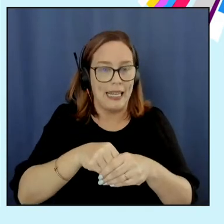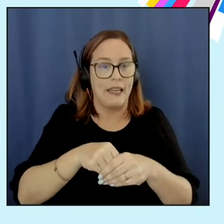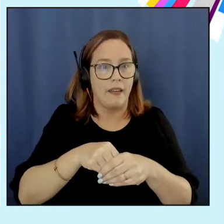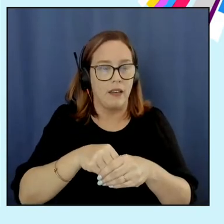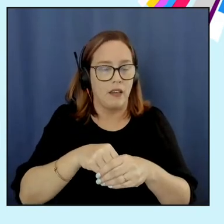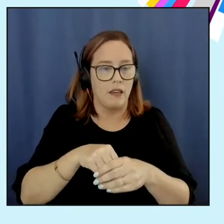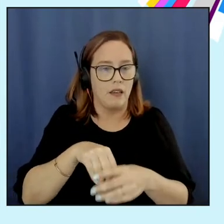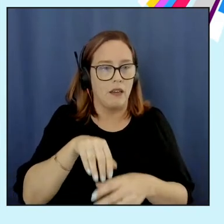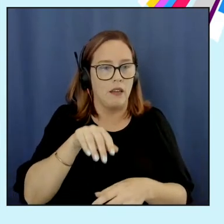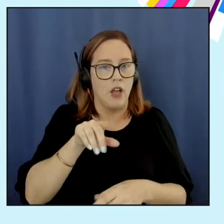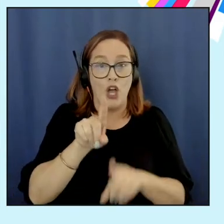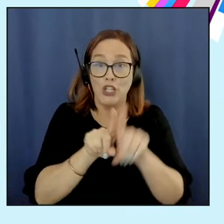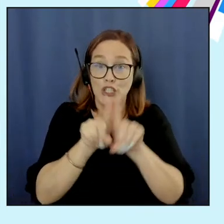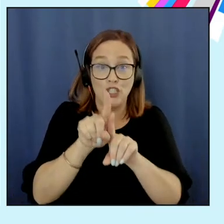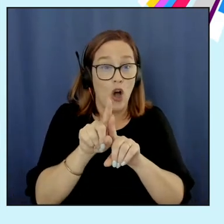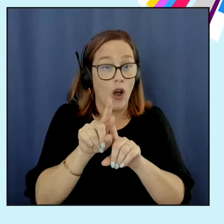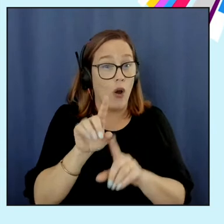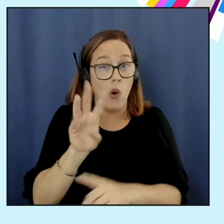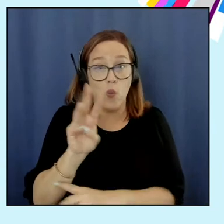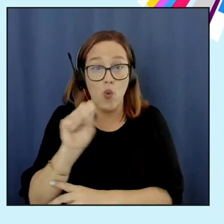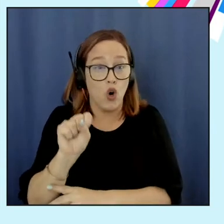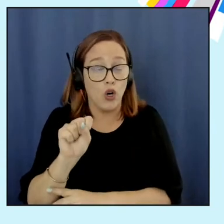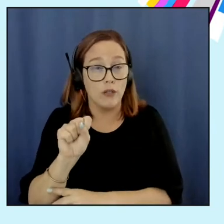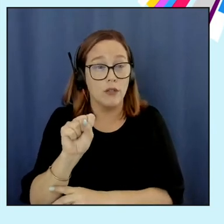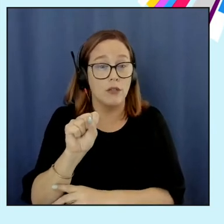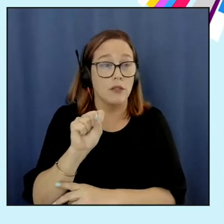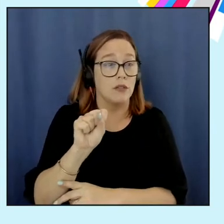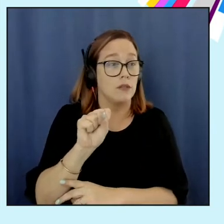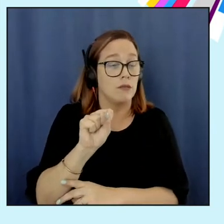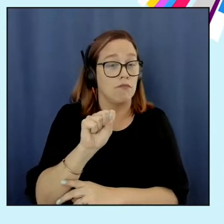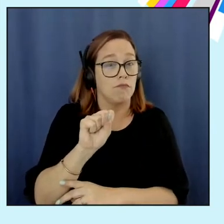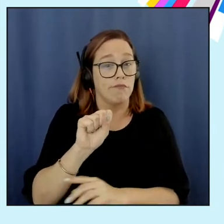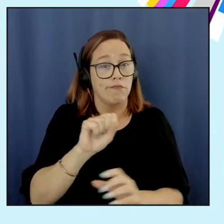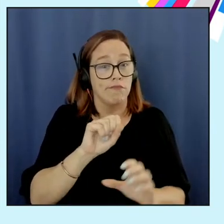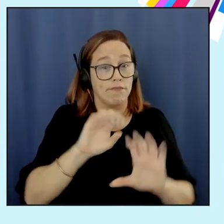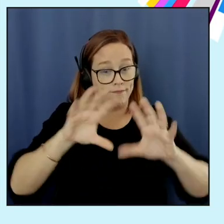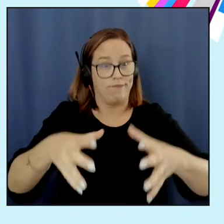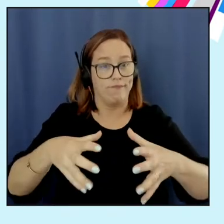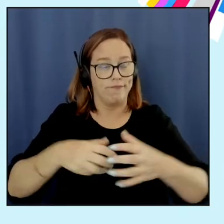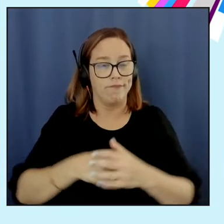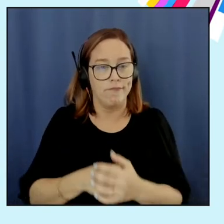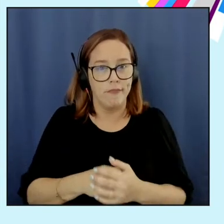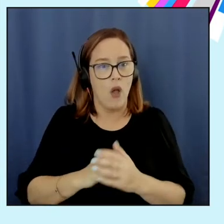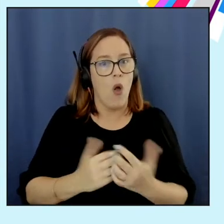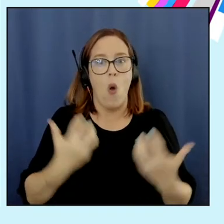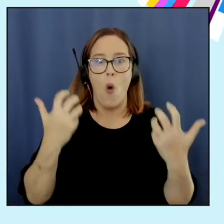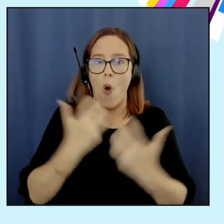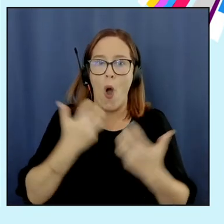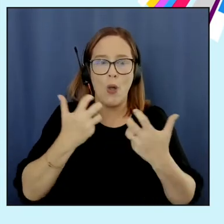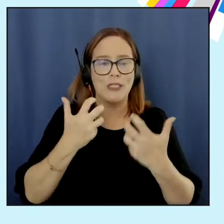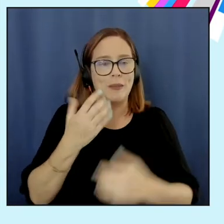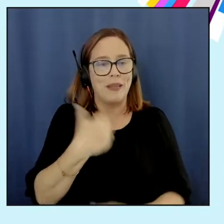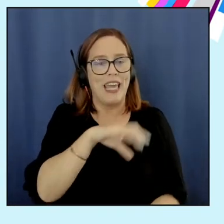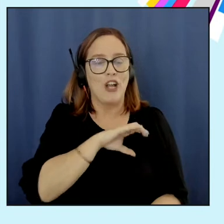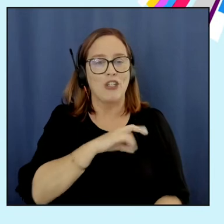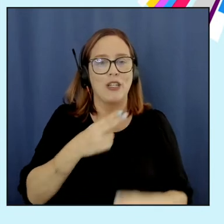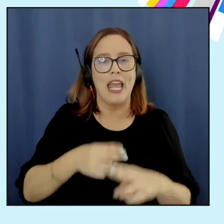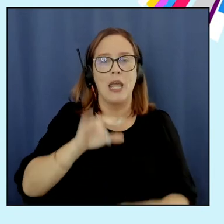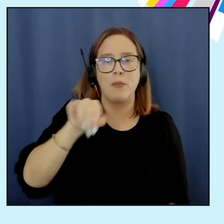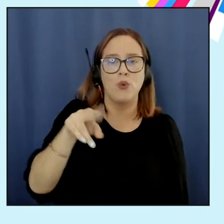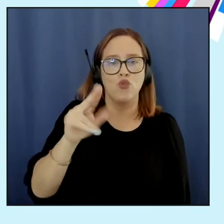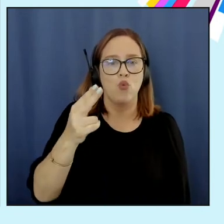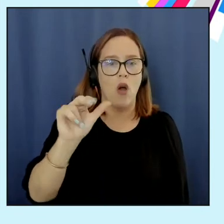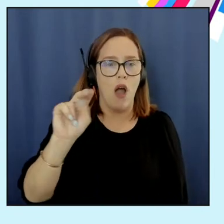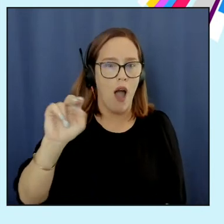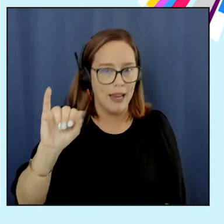in a Star Wars franchise or Star Wars property, with this really powerful, awesome character named Juhani, who was like part of your party and could come and be